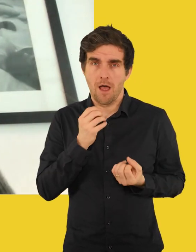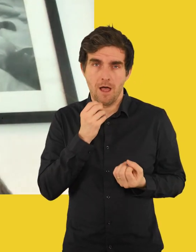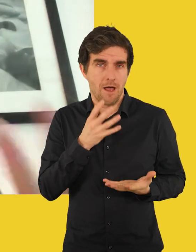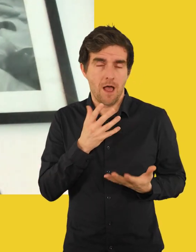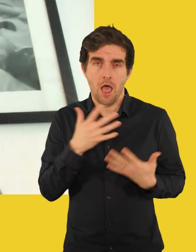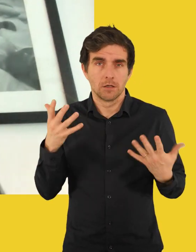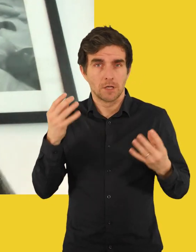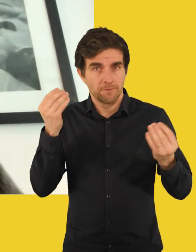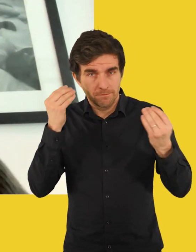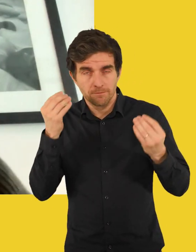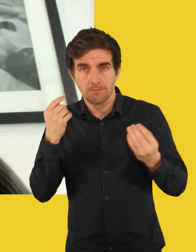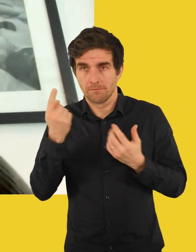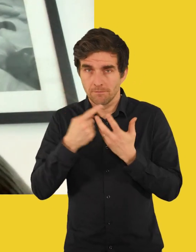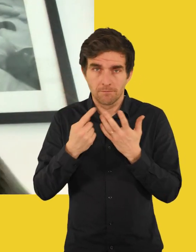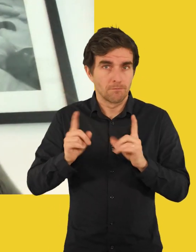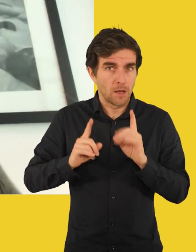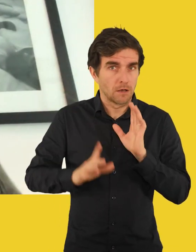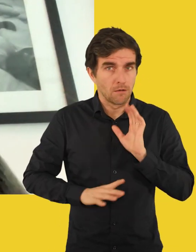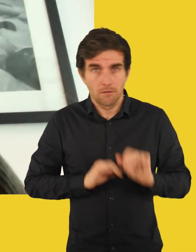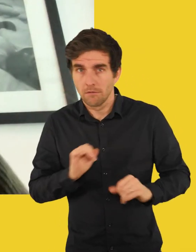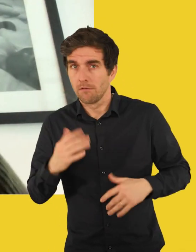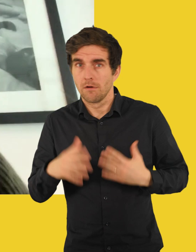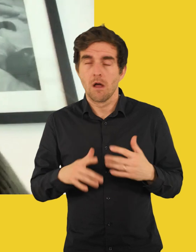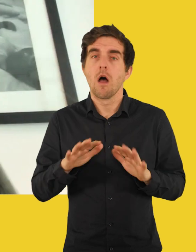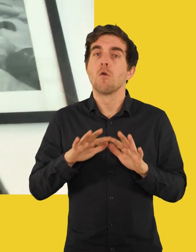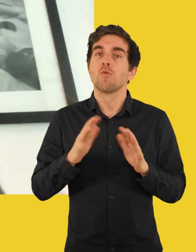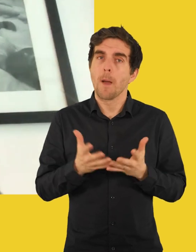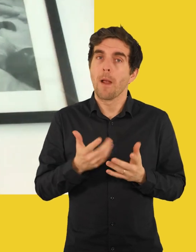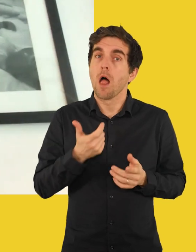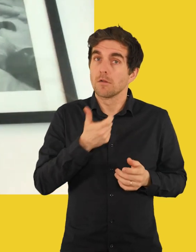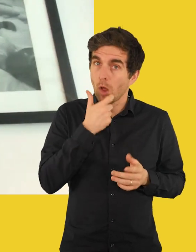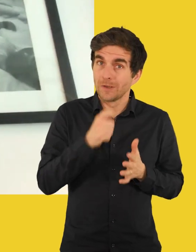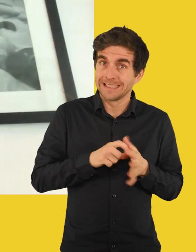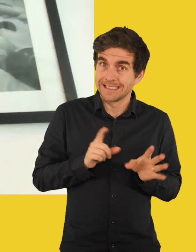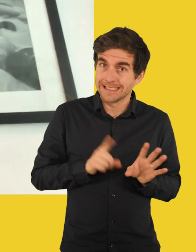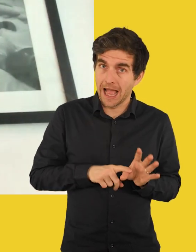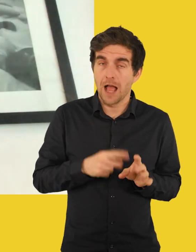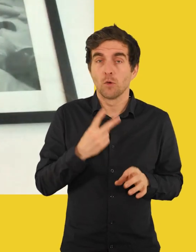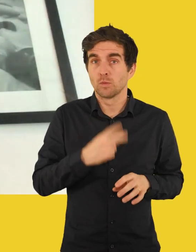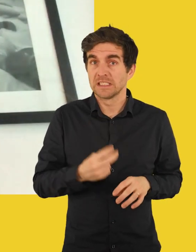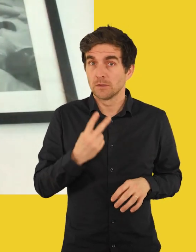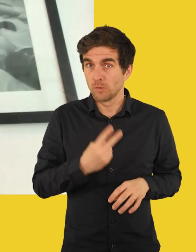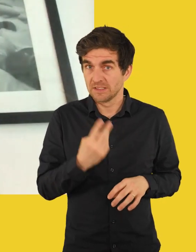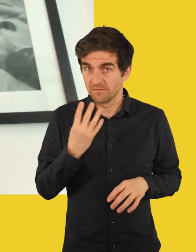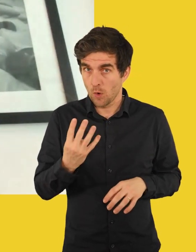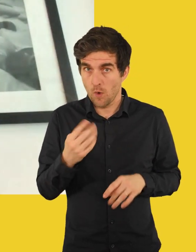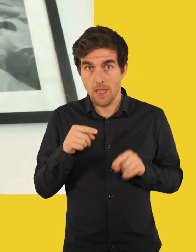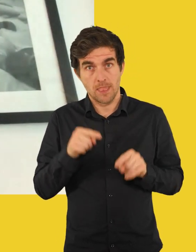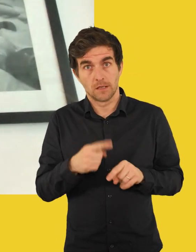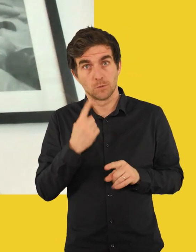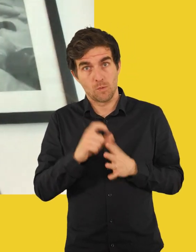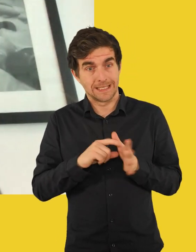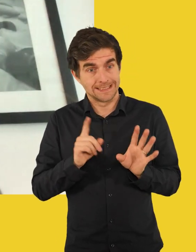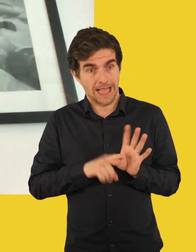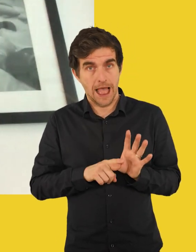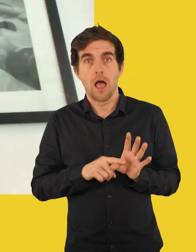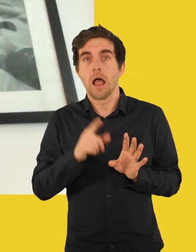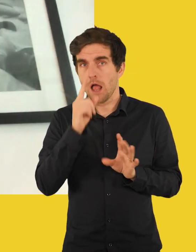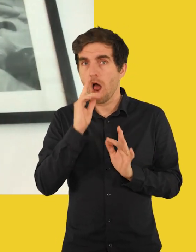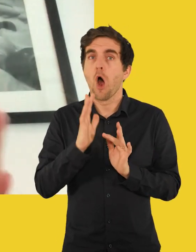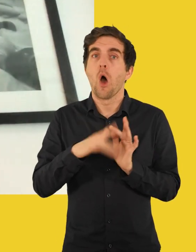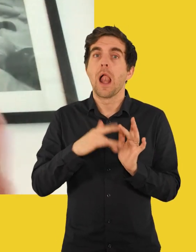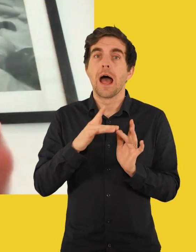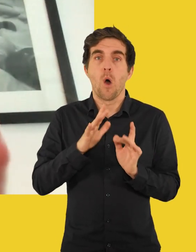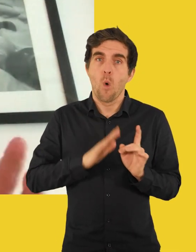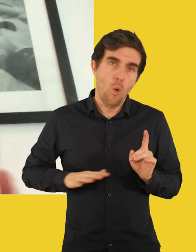that, we've had lots of lessons from that process. And we now have Global Doughnut Days 2024, which is